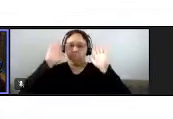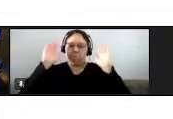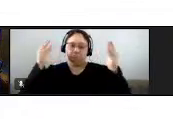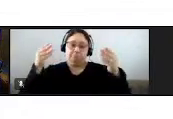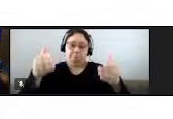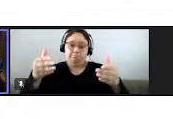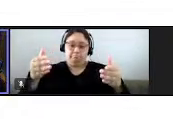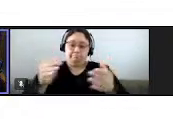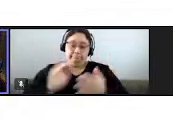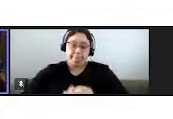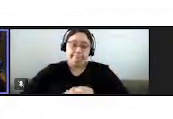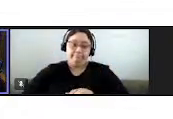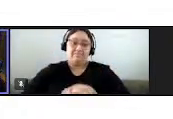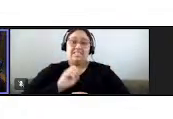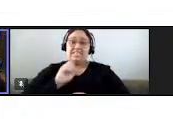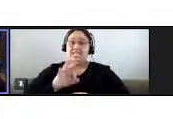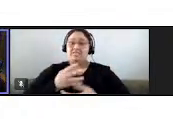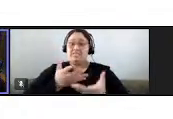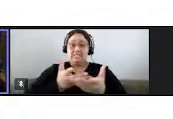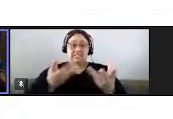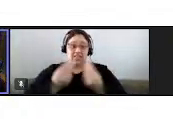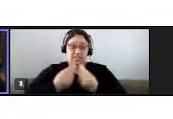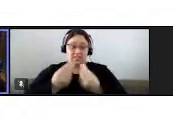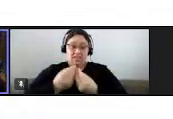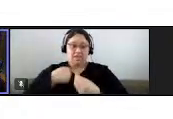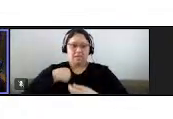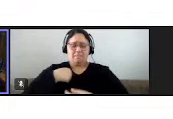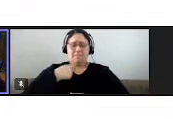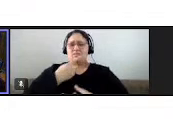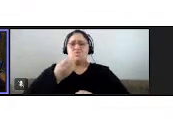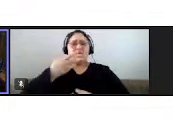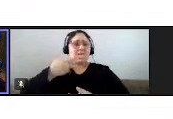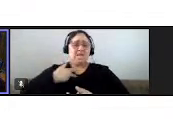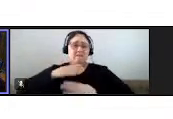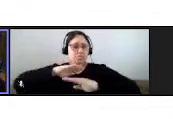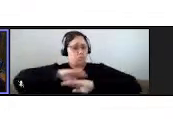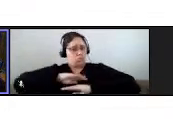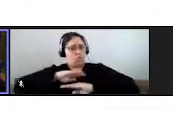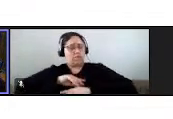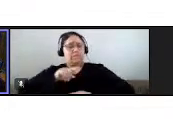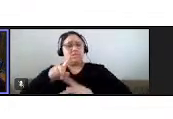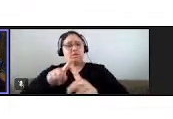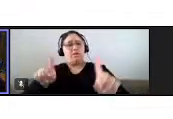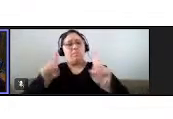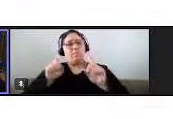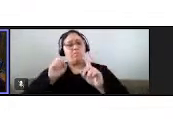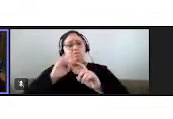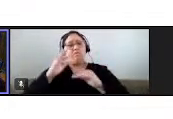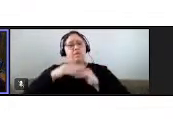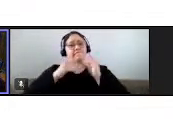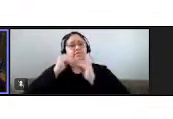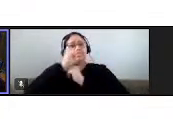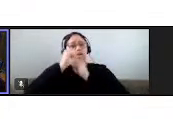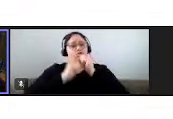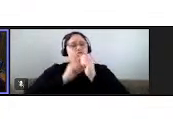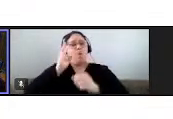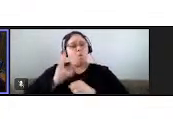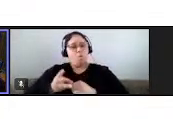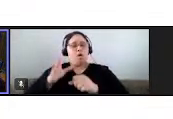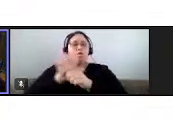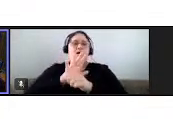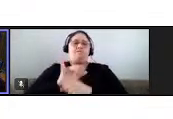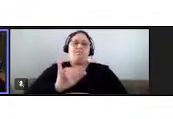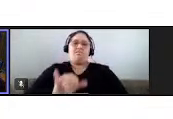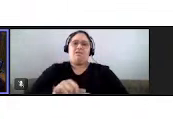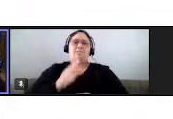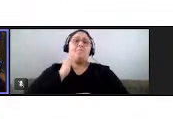attention. And that those are the things that I'm saying. Can you give us assurance that the Department of Infrastructure will attend to them,